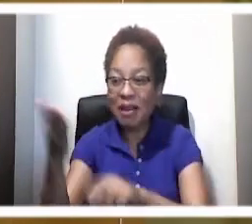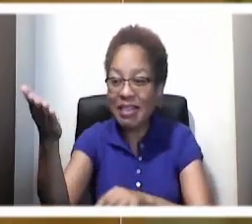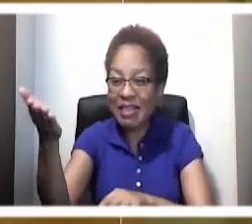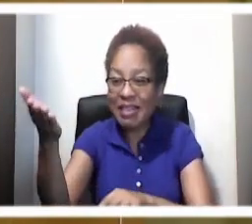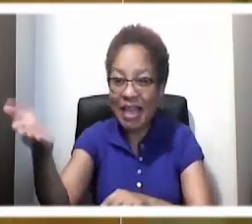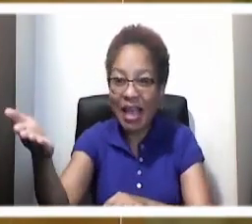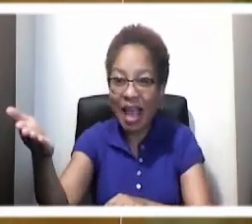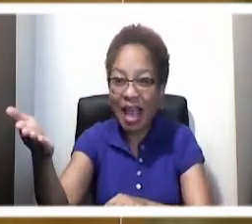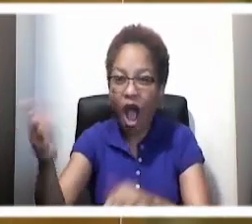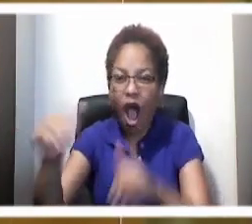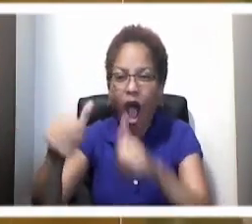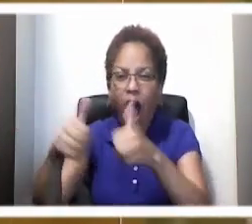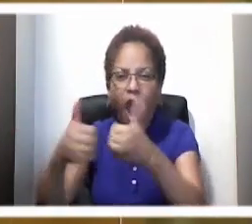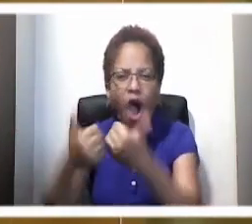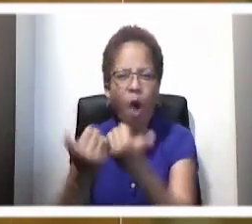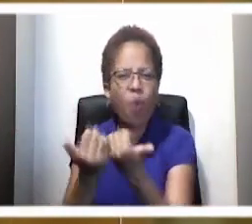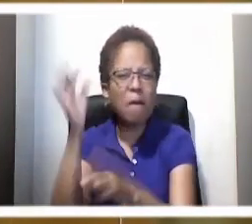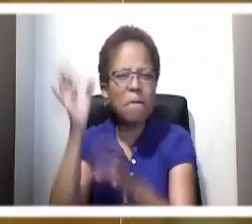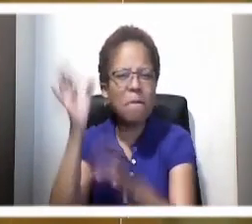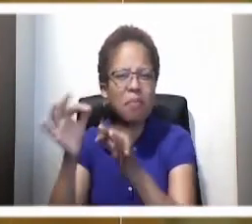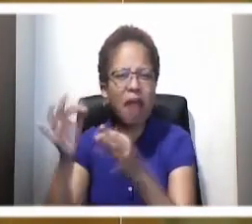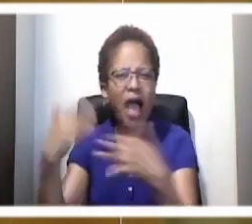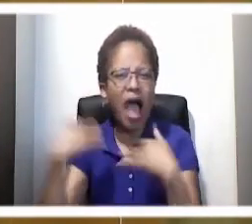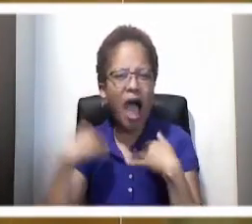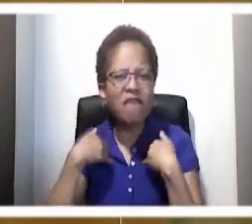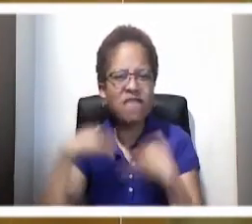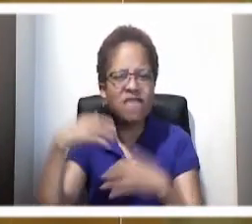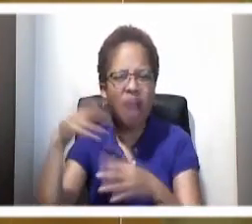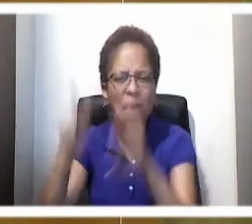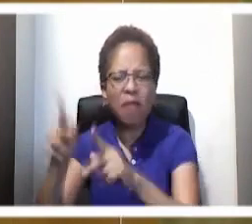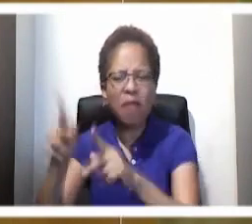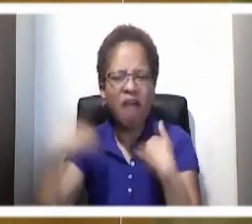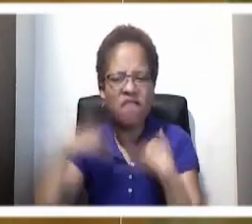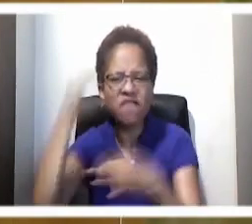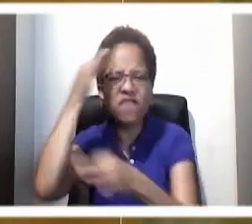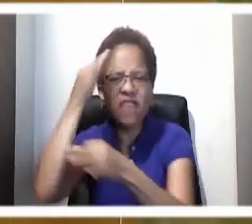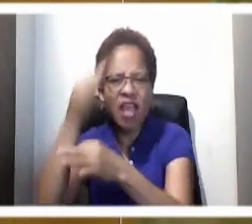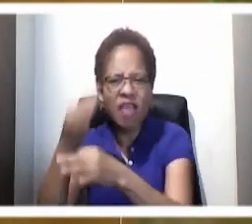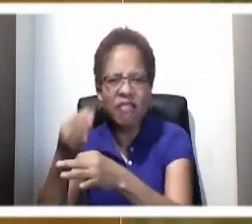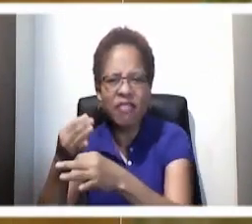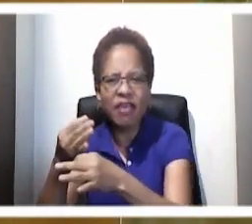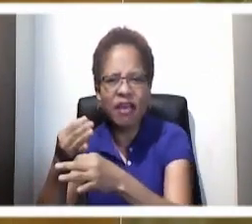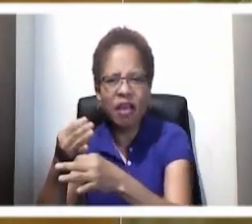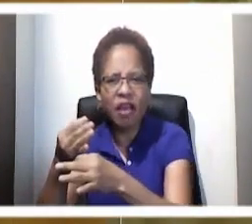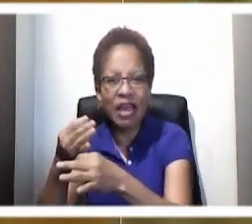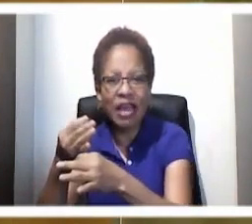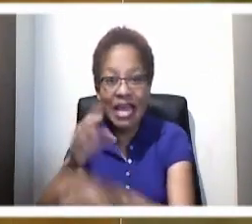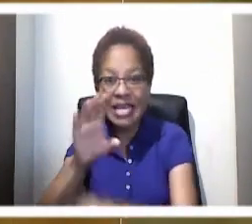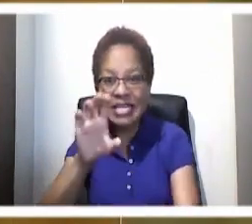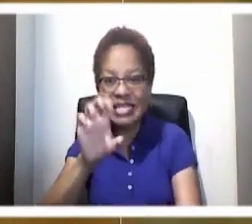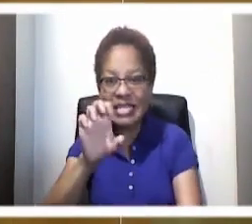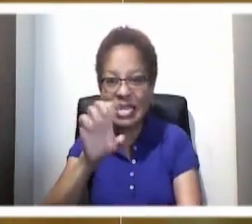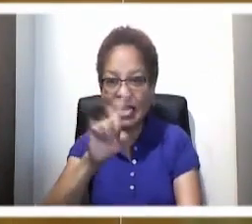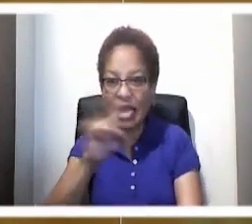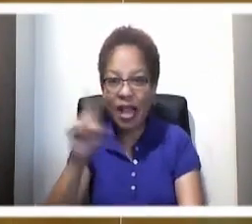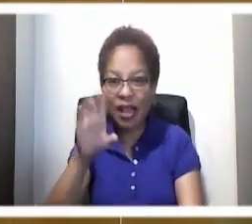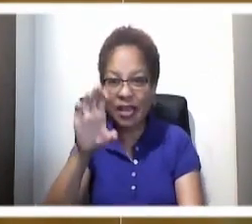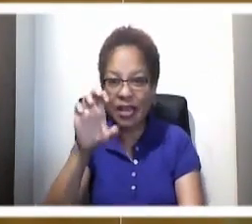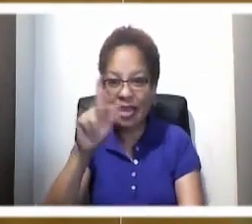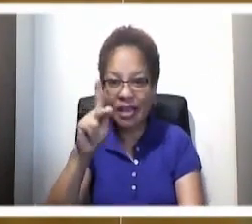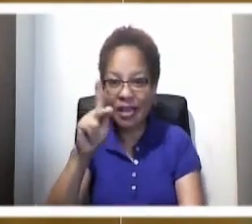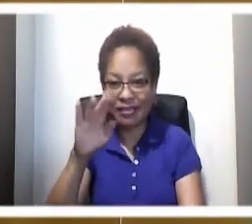walk by faith and not by sight? Using a